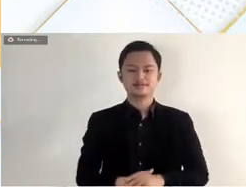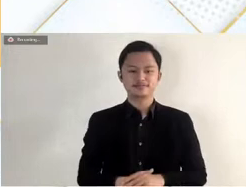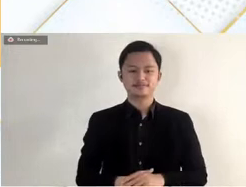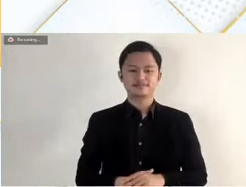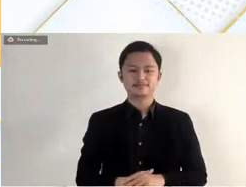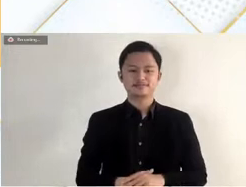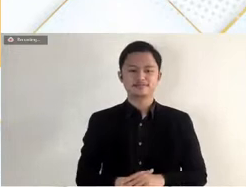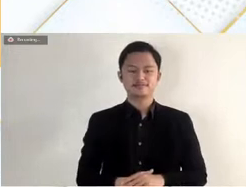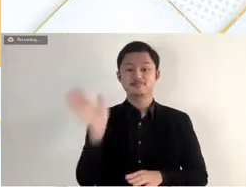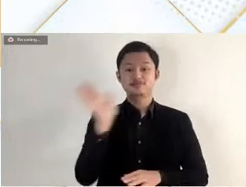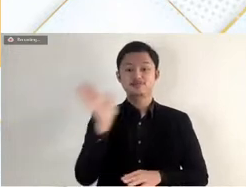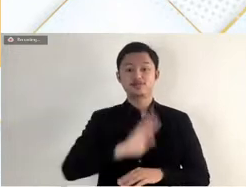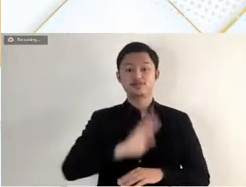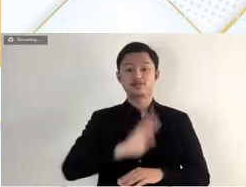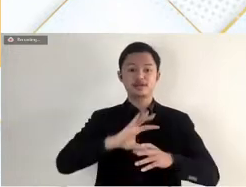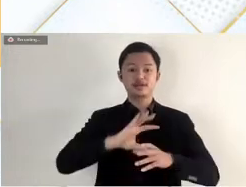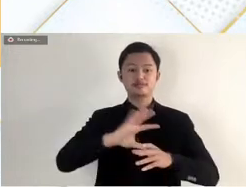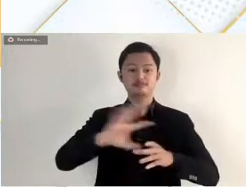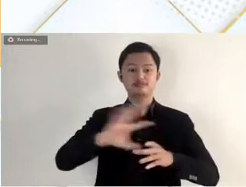world.